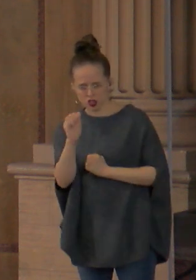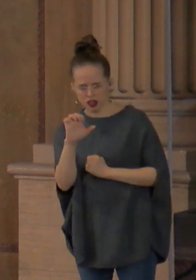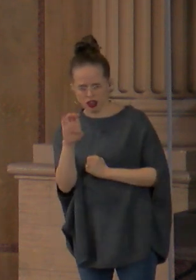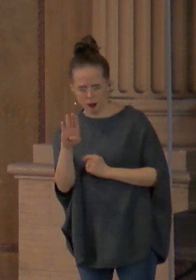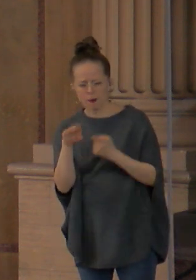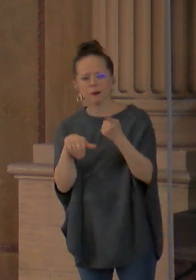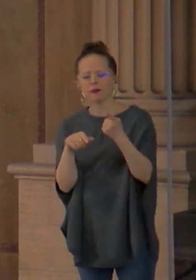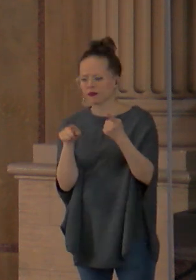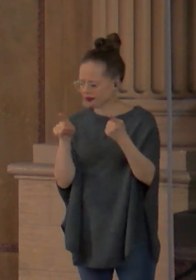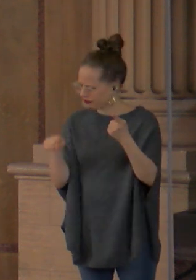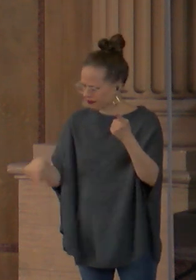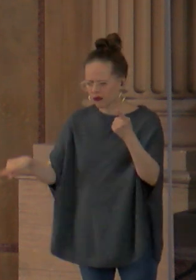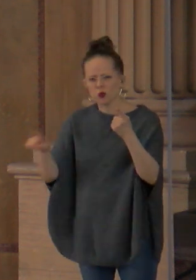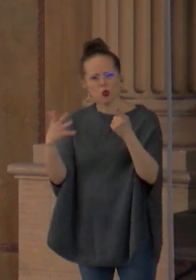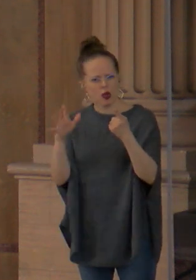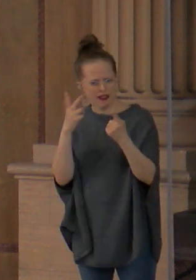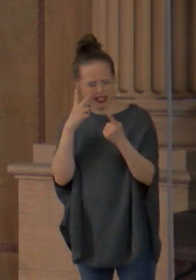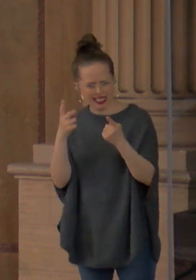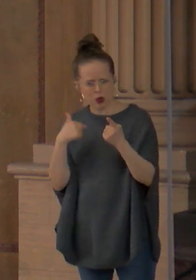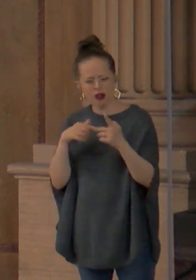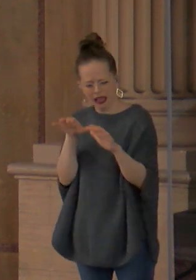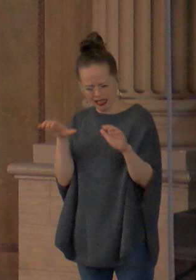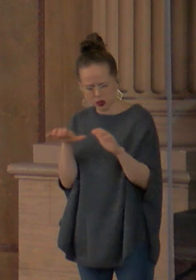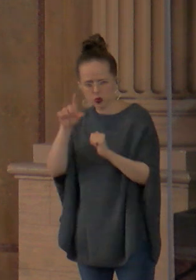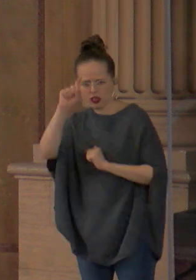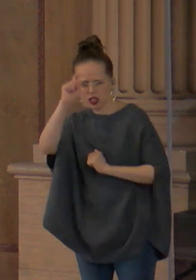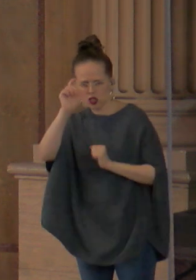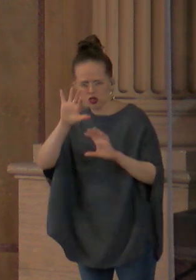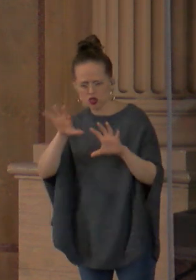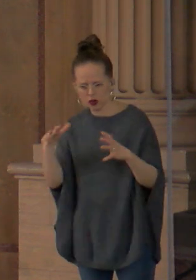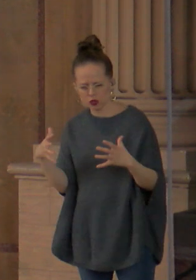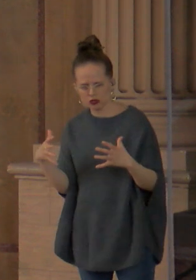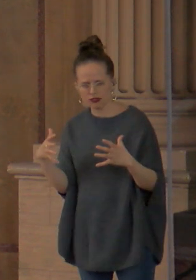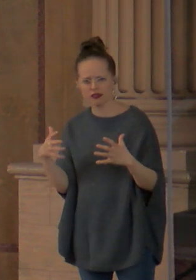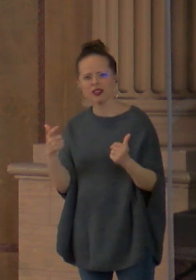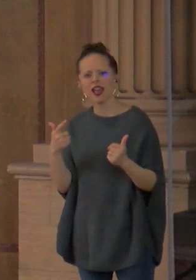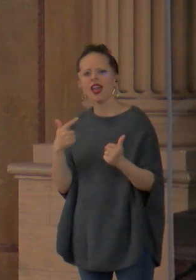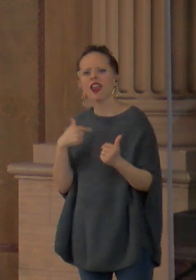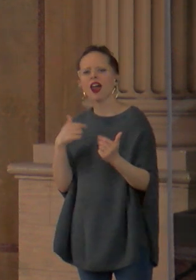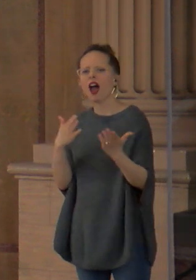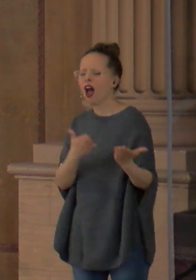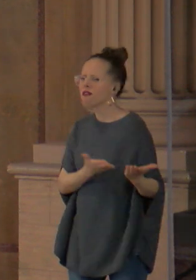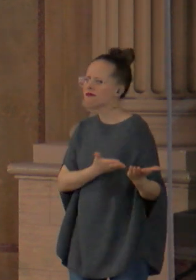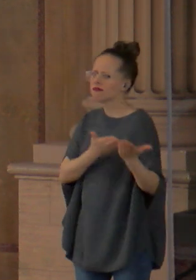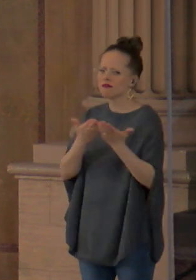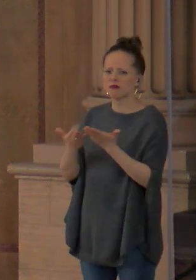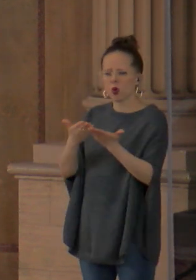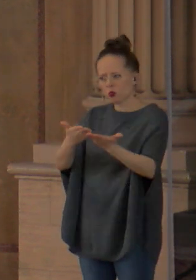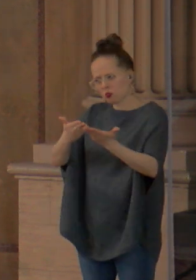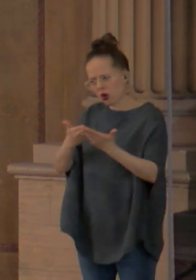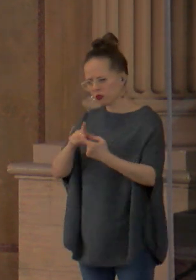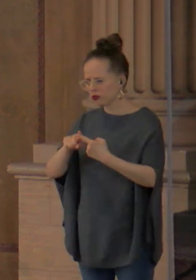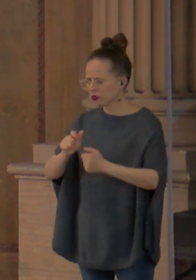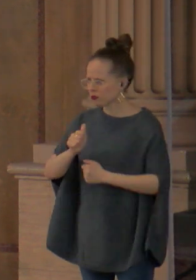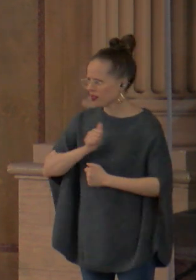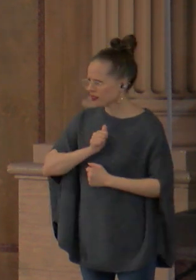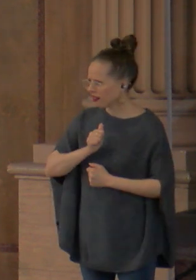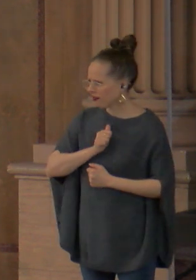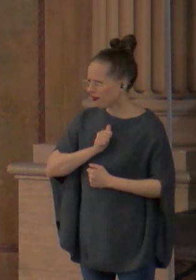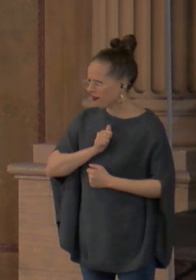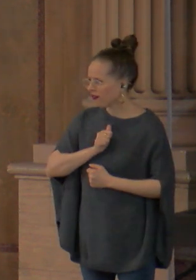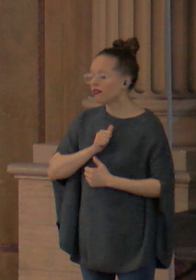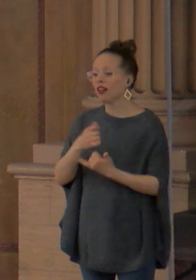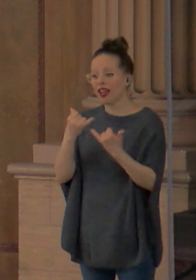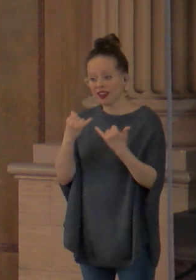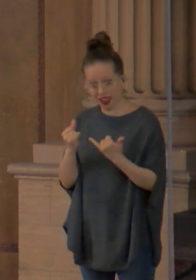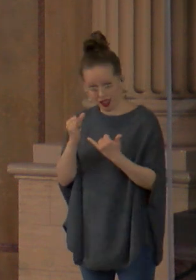You yourselves have seen what I did to the Egyptians, and how I bore you on eagles' wings and brought you to myself. Now therefore, if you will